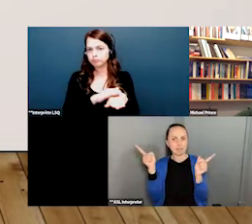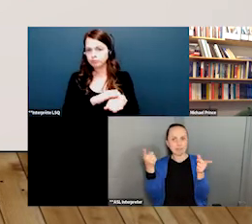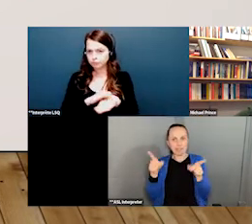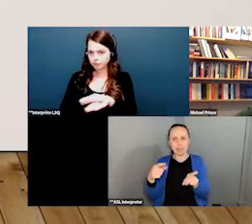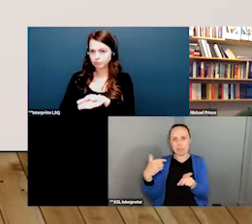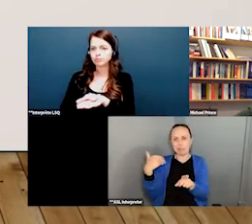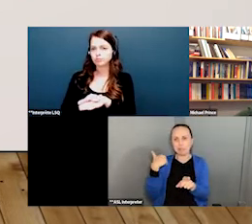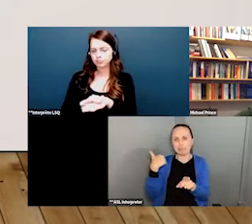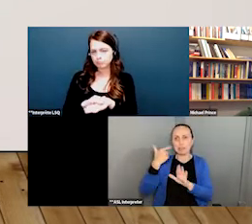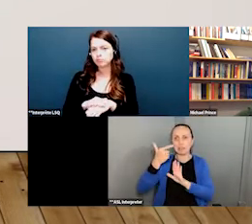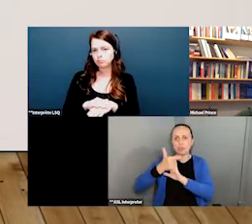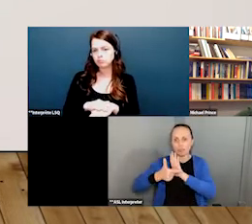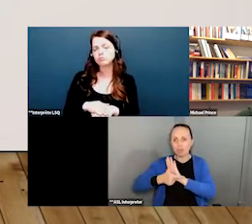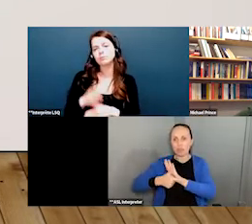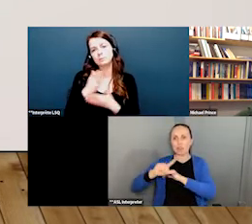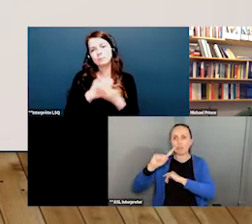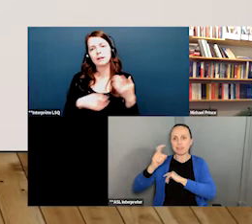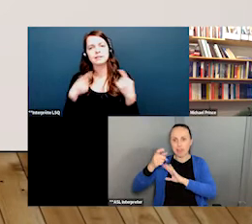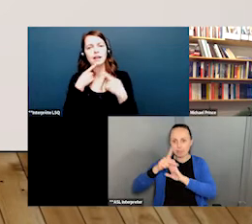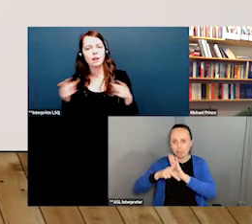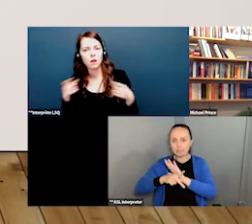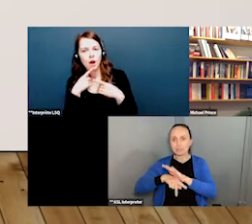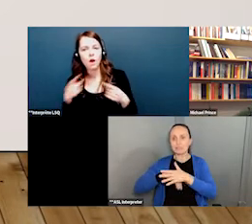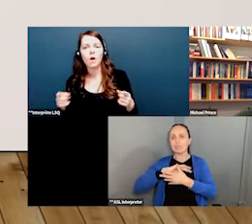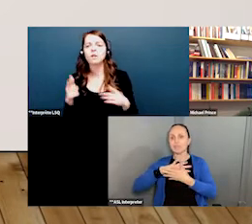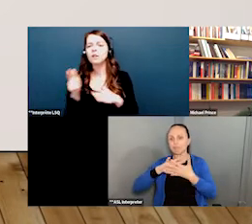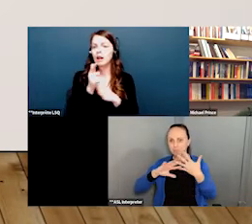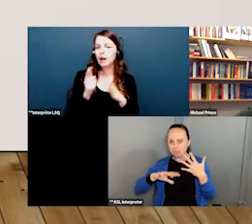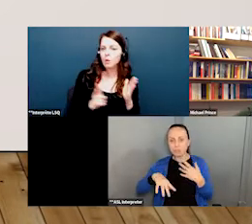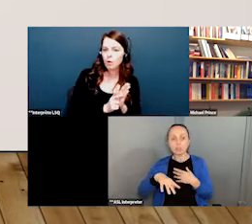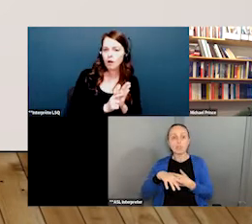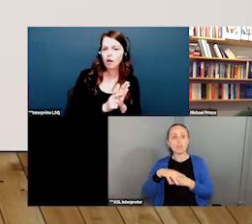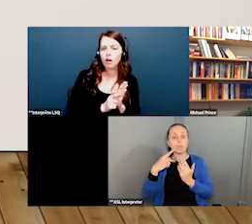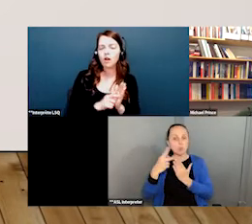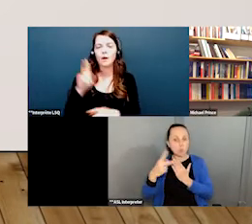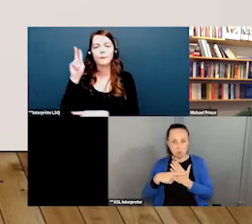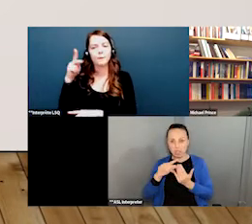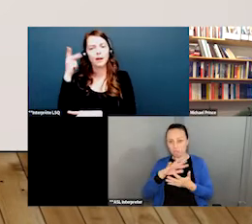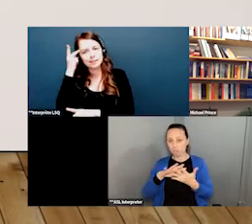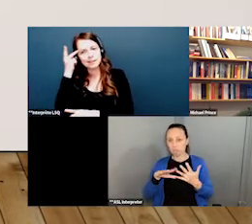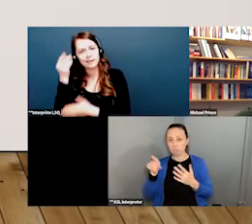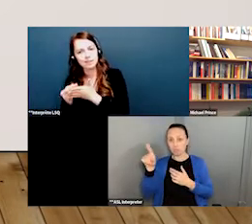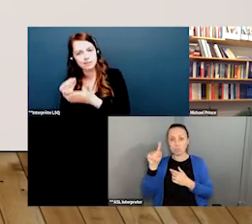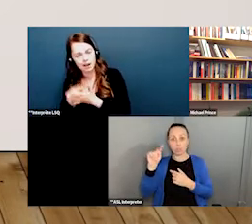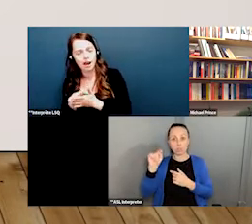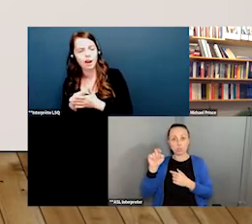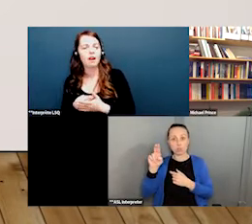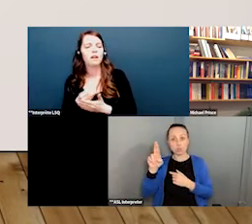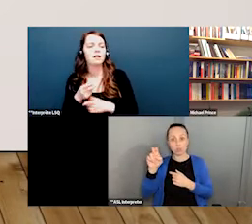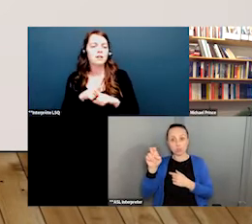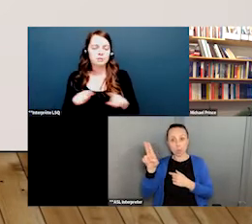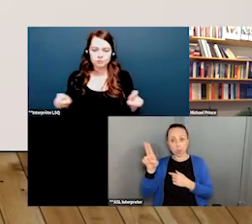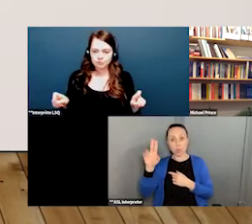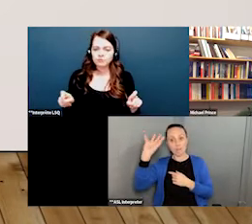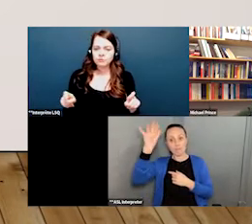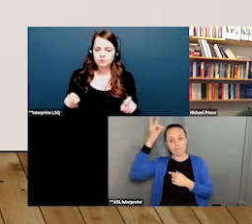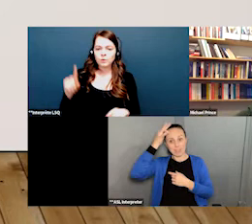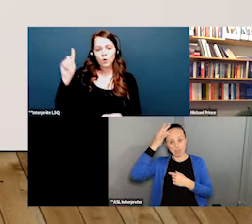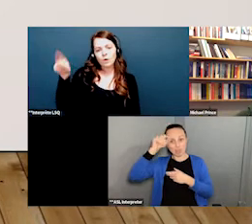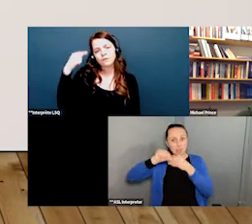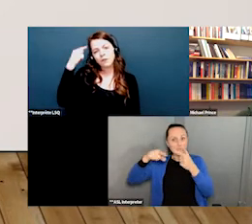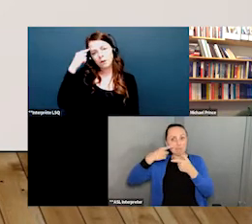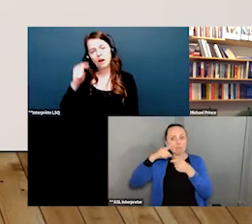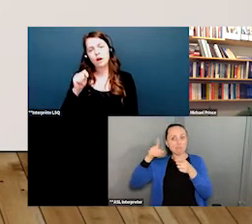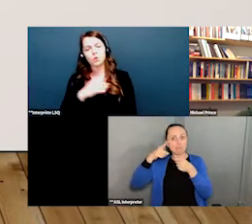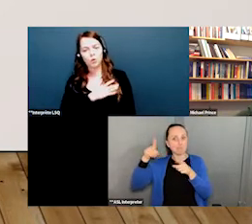on legislation and on tax policy and on programming that the Trudeau federal government has been announcing